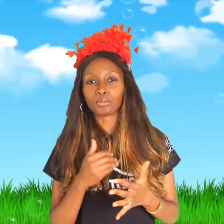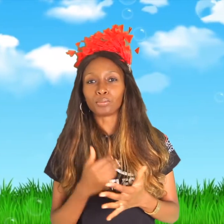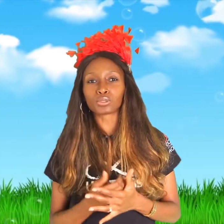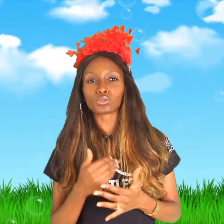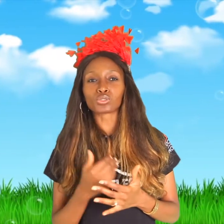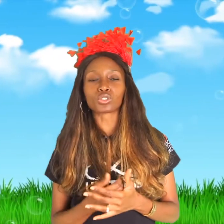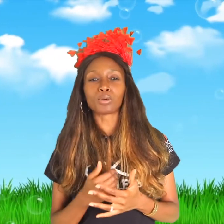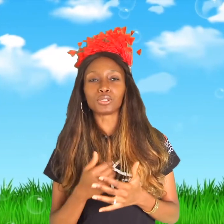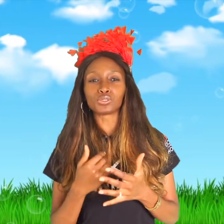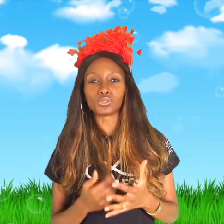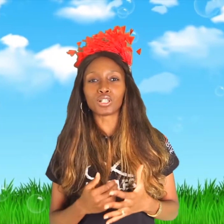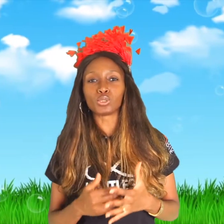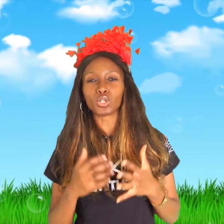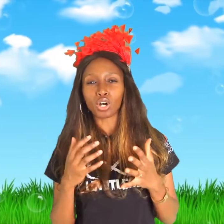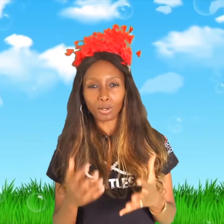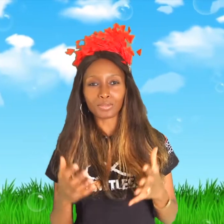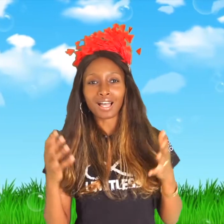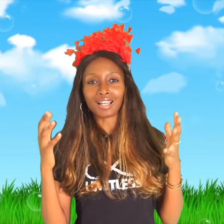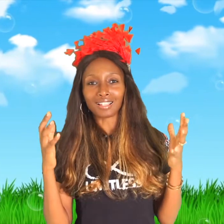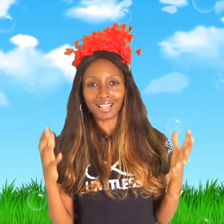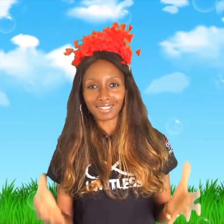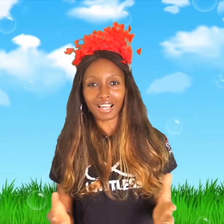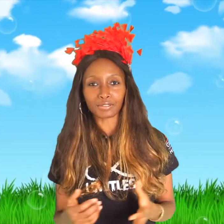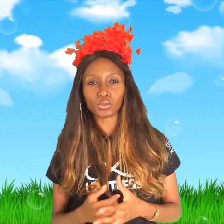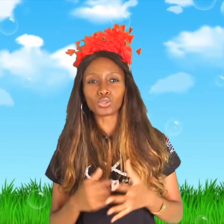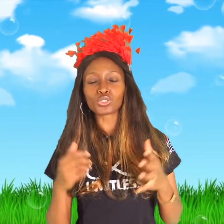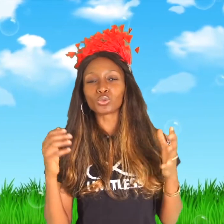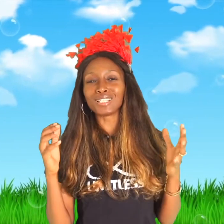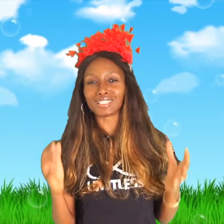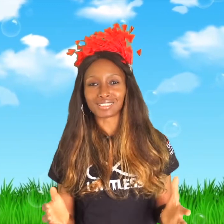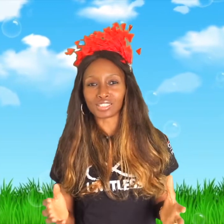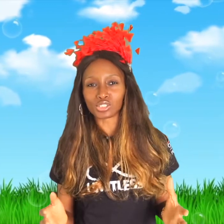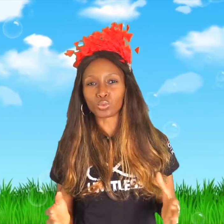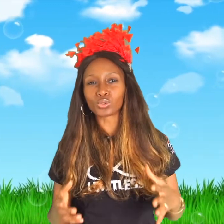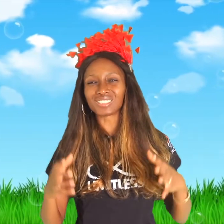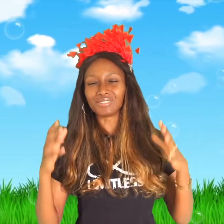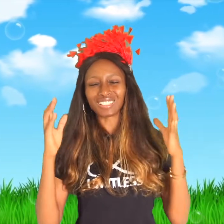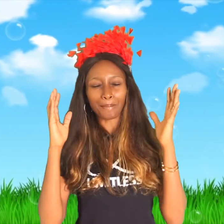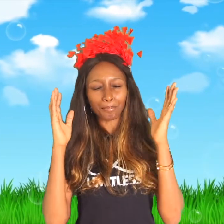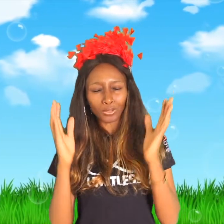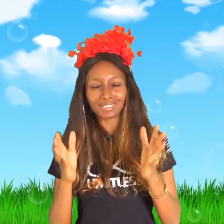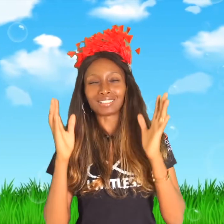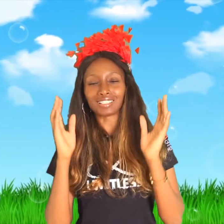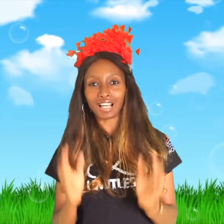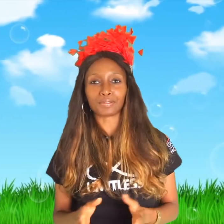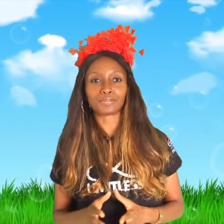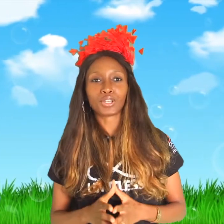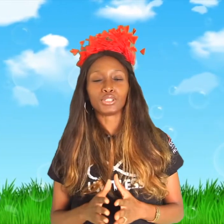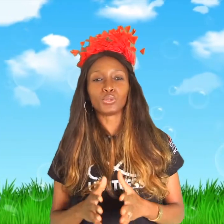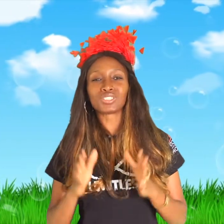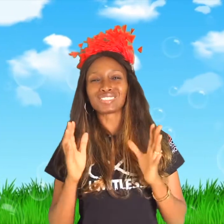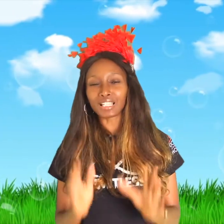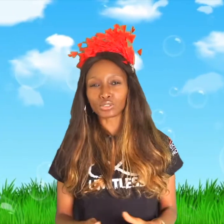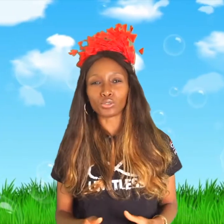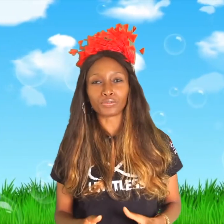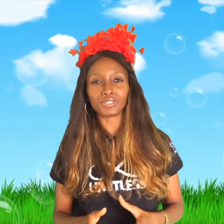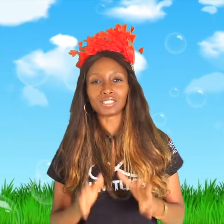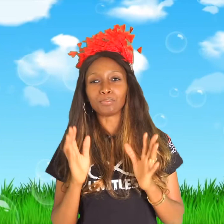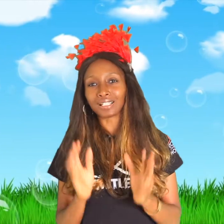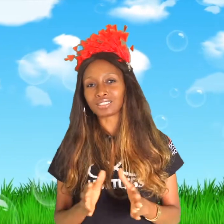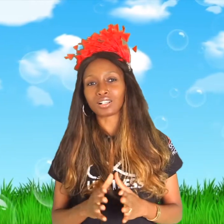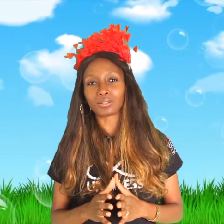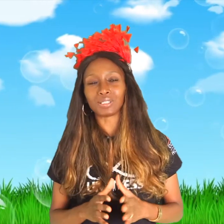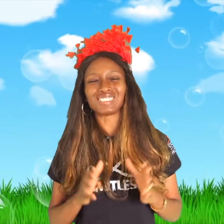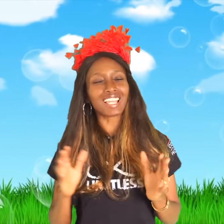God, but breath will also come into you and you will come alive. You will not only exist, you will also live an abundant life. You will stand on your